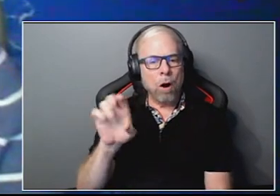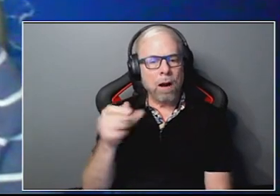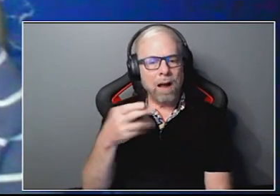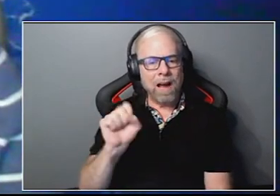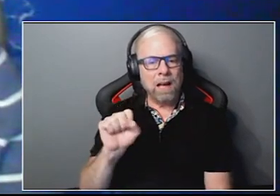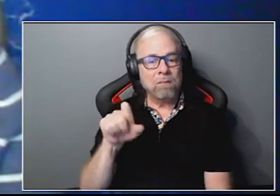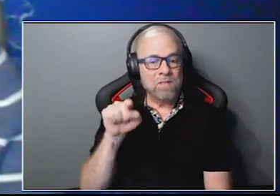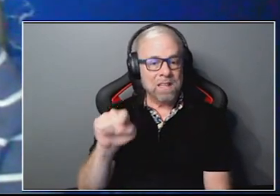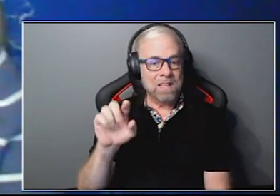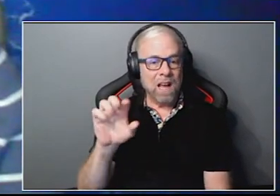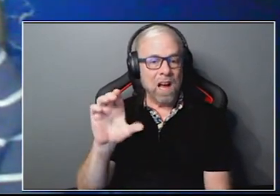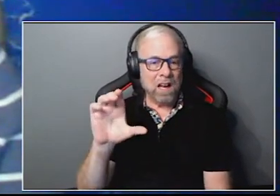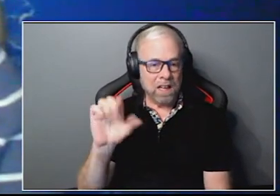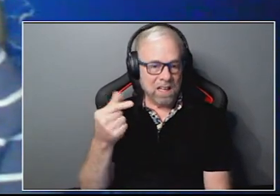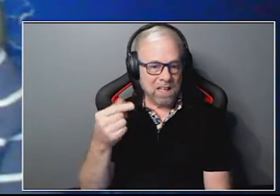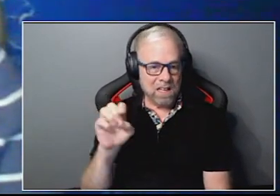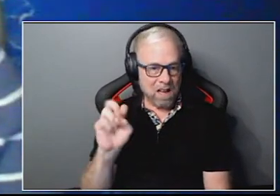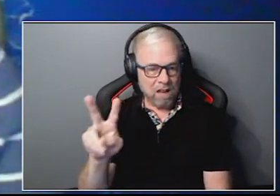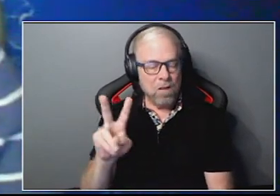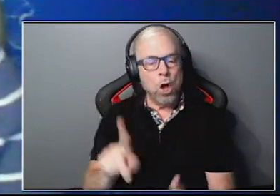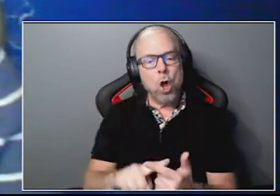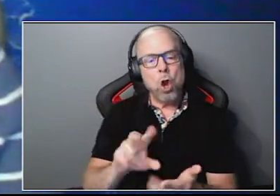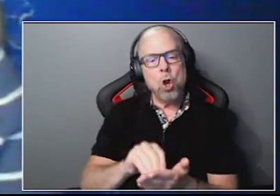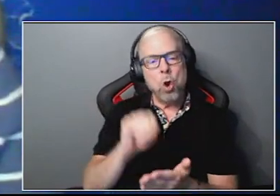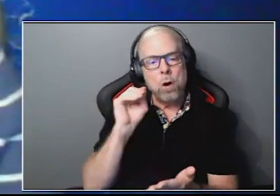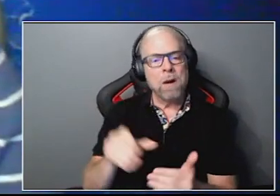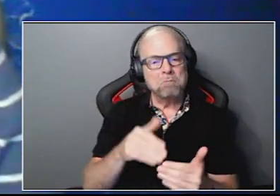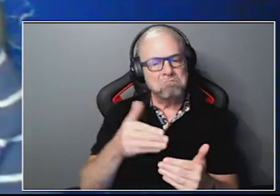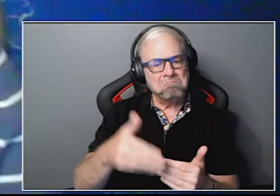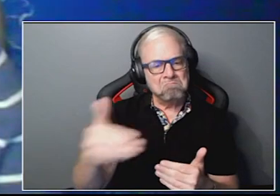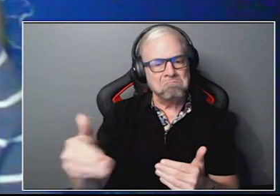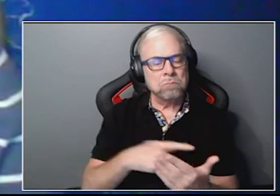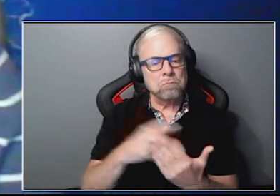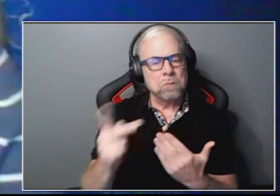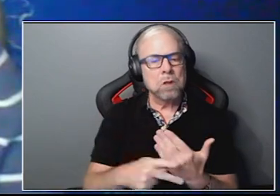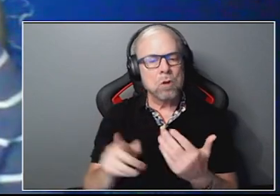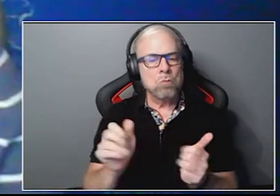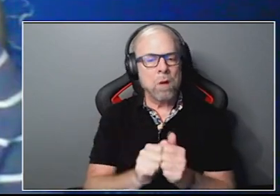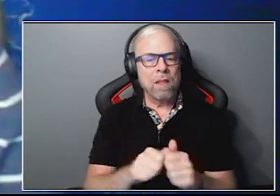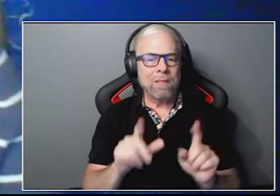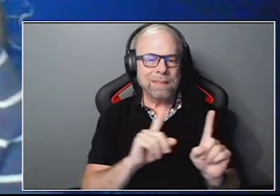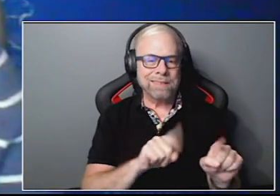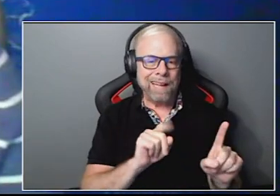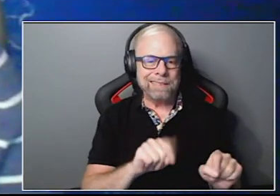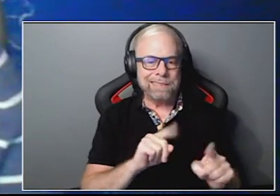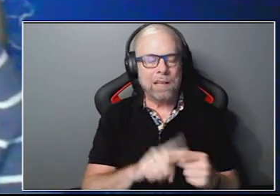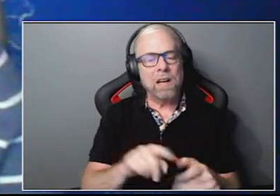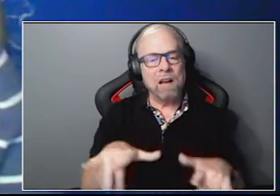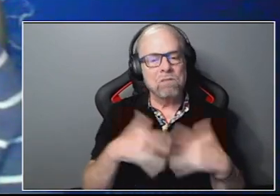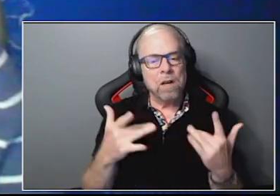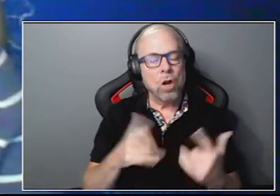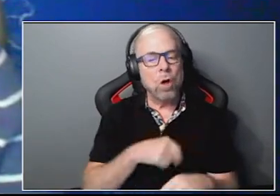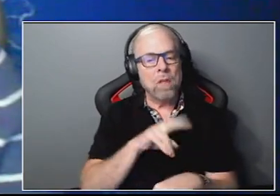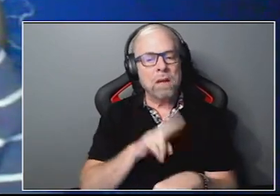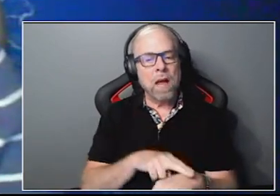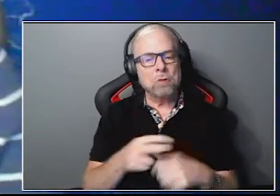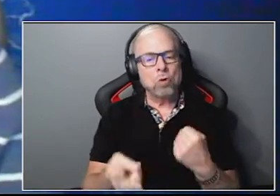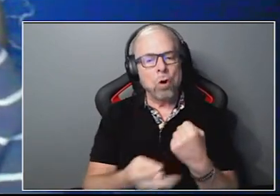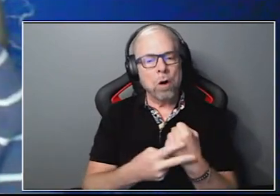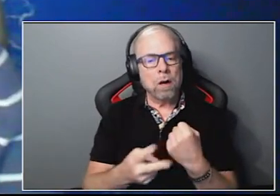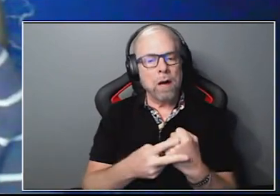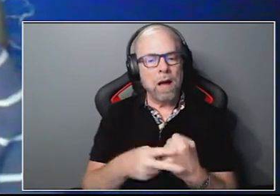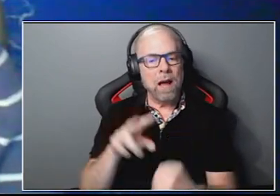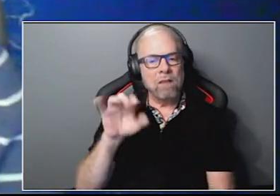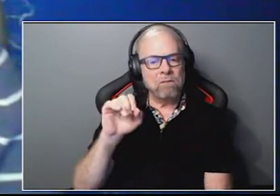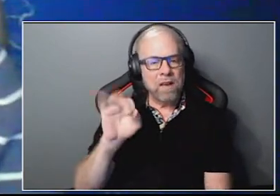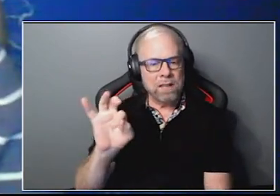Educator Resources, or learn about upcoming programs under Attend an Event, and on the National Archives Facebook page.